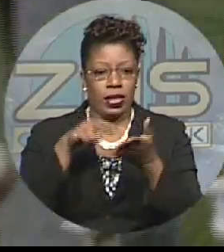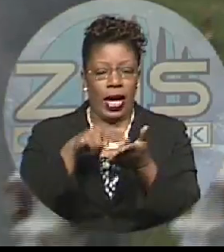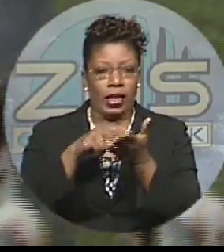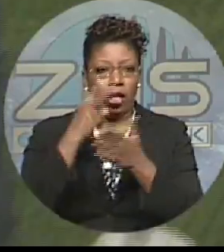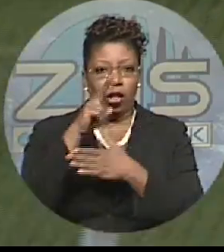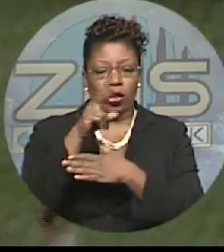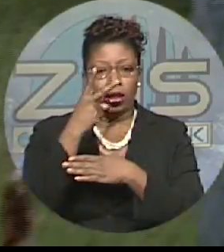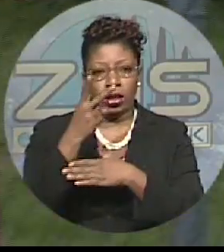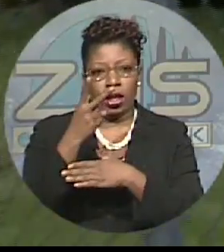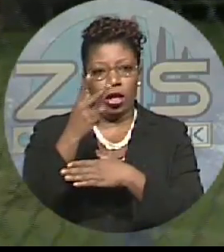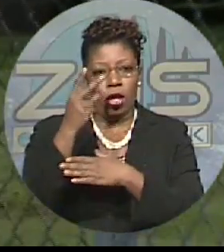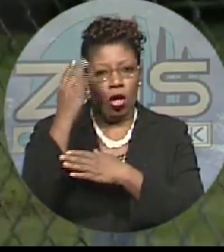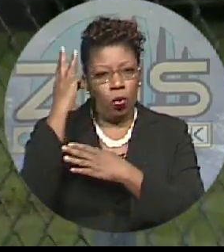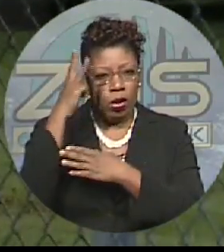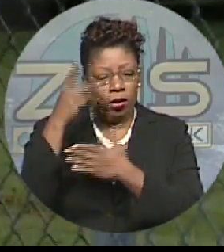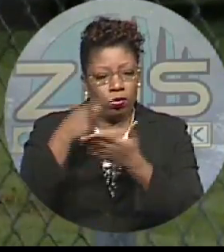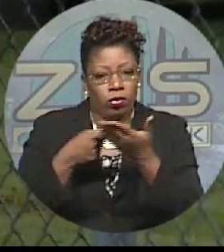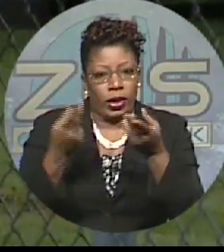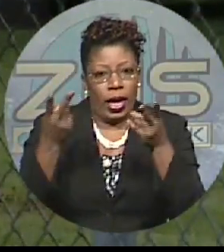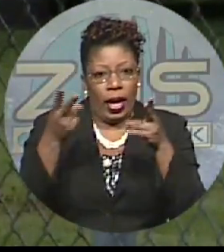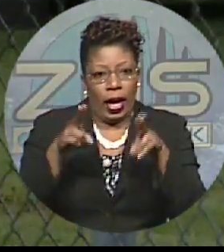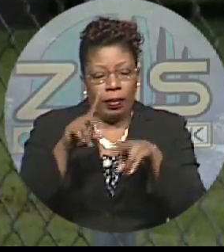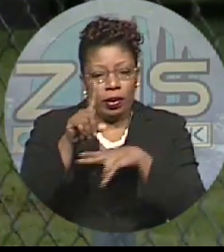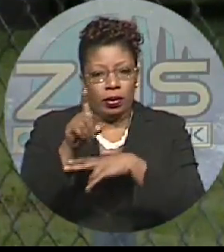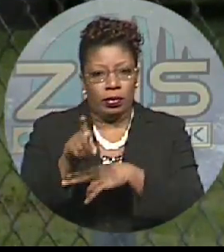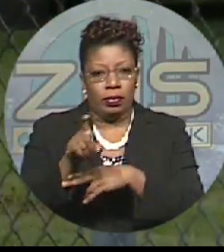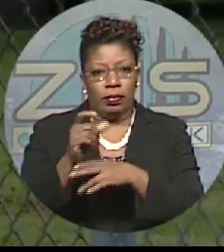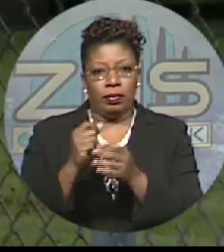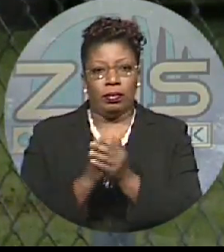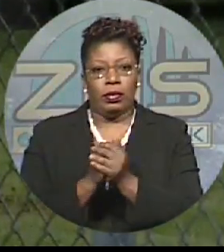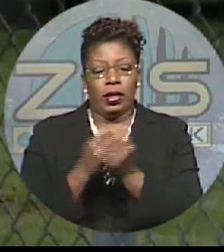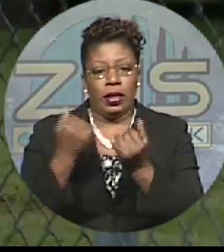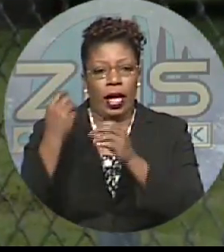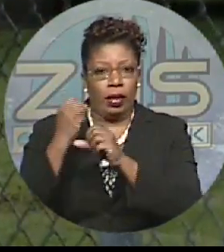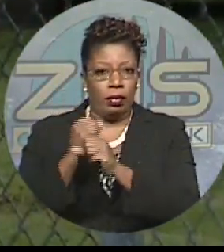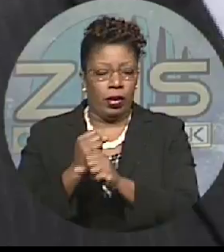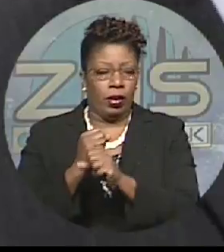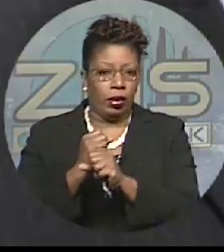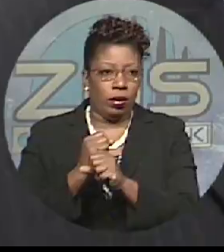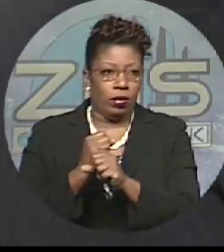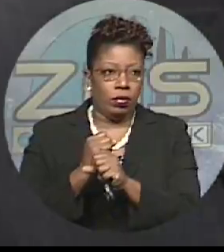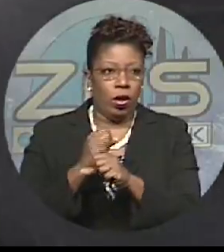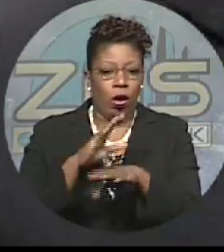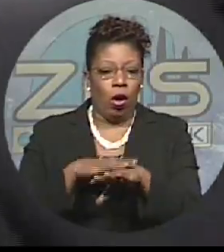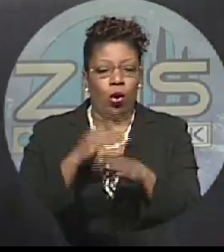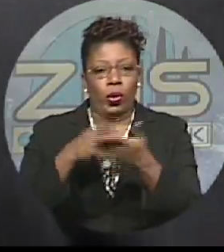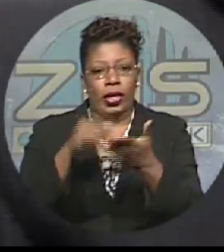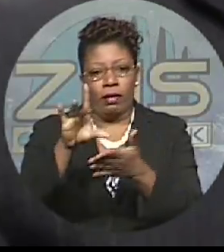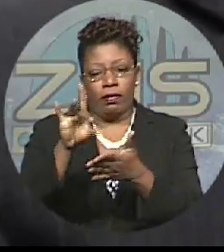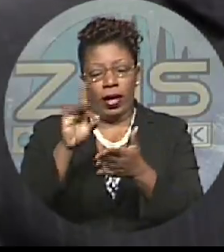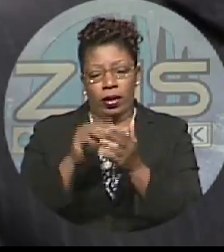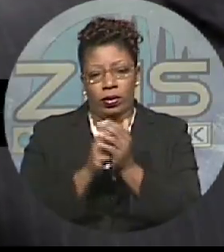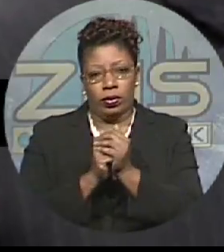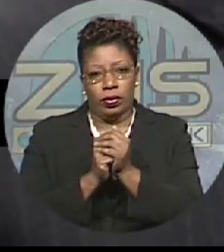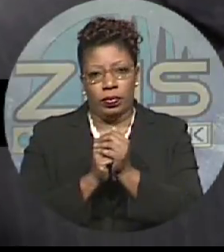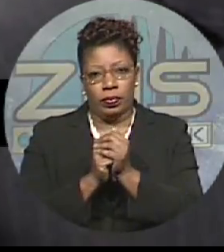Chief Superintendent of Police Paul Roll briefed members of the media on their findings. We are investigating